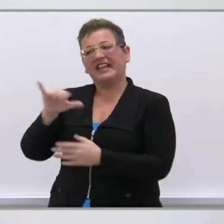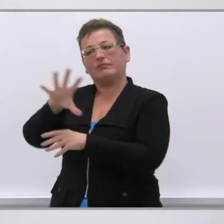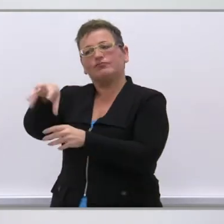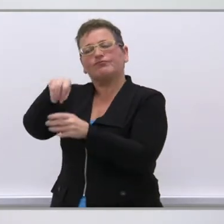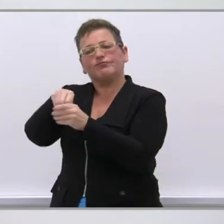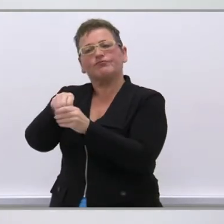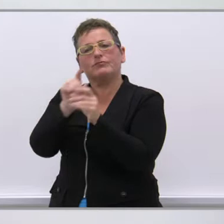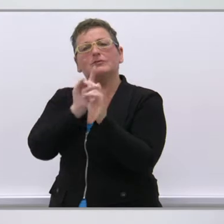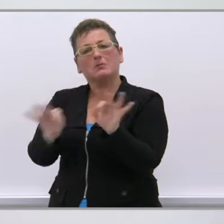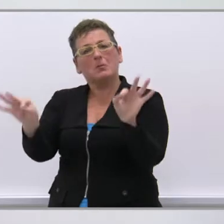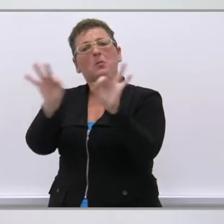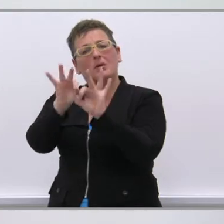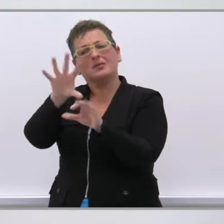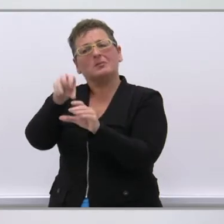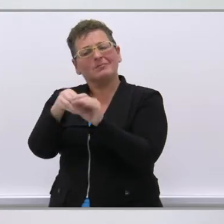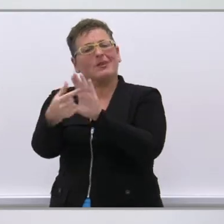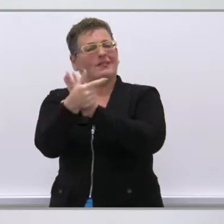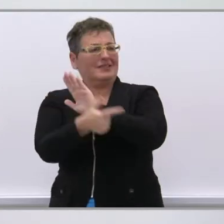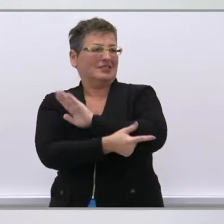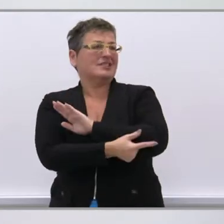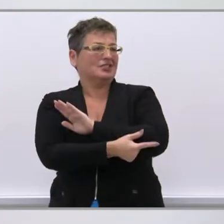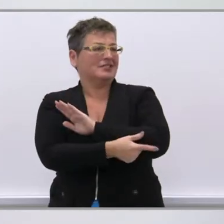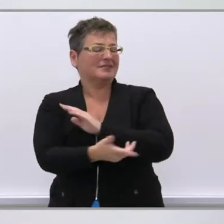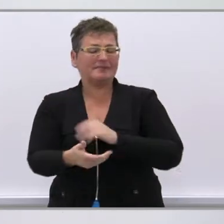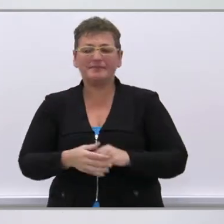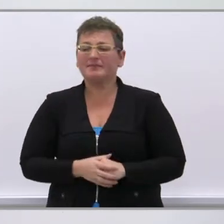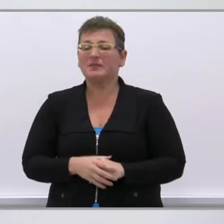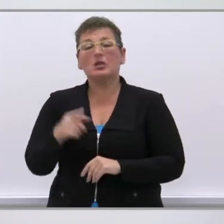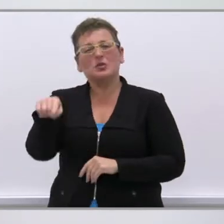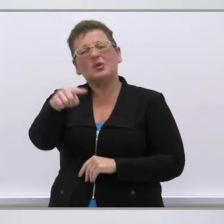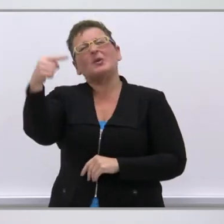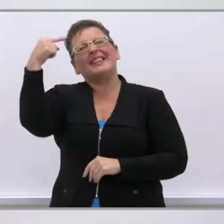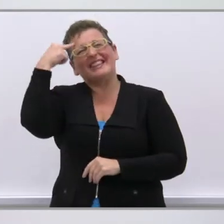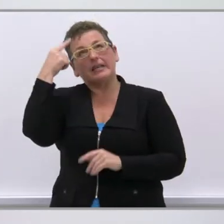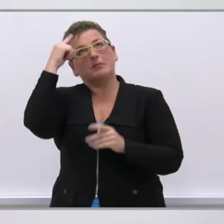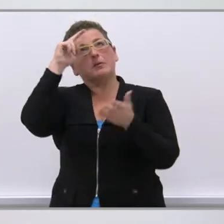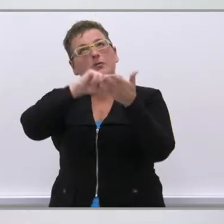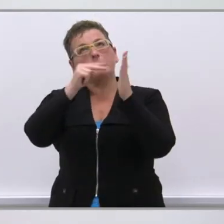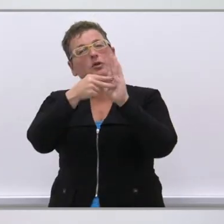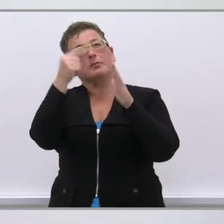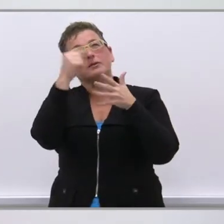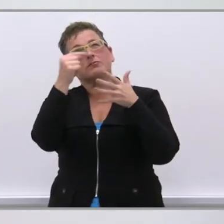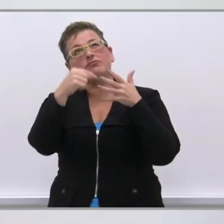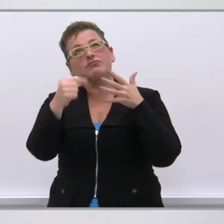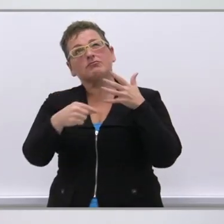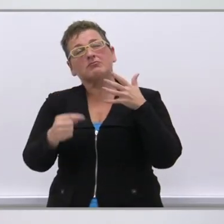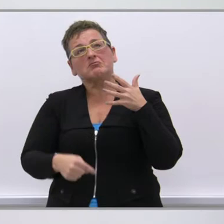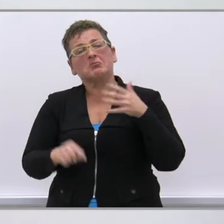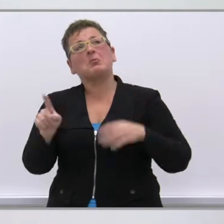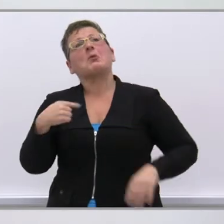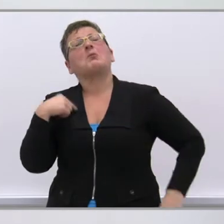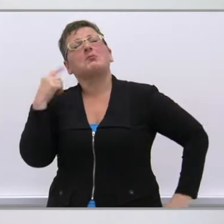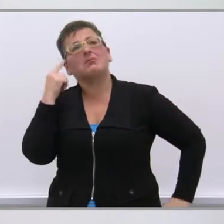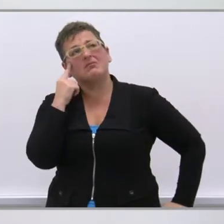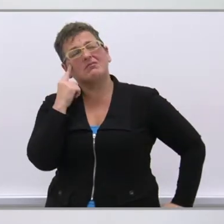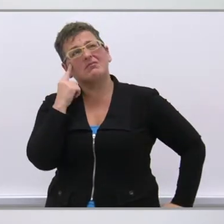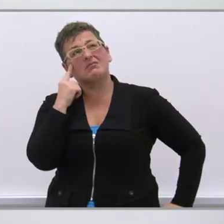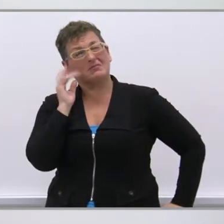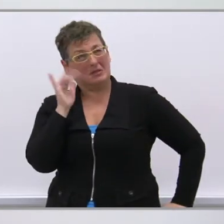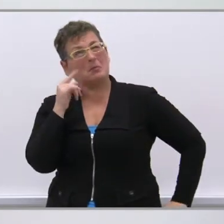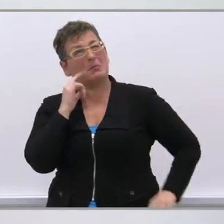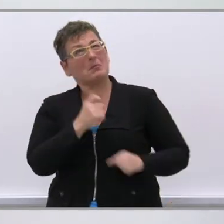legislation. So again, when you think about those purposes, the idea is for you to think, well, does that make